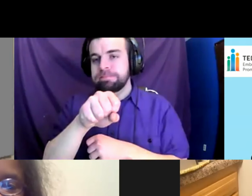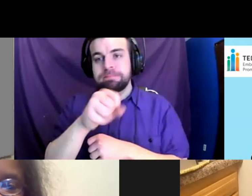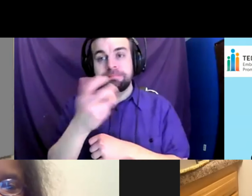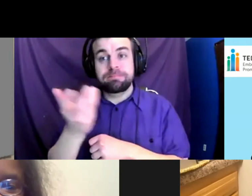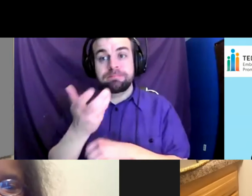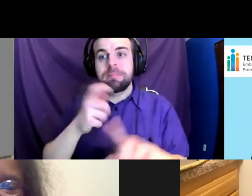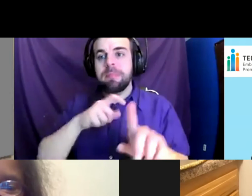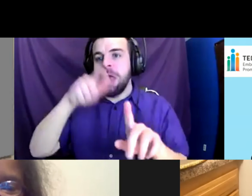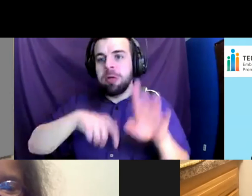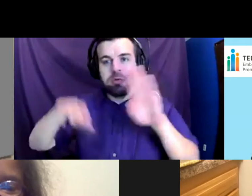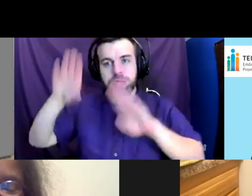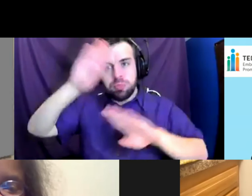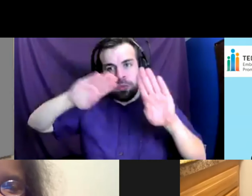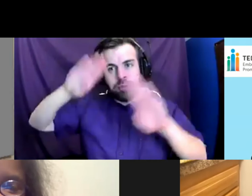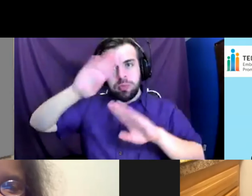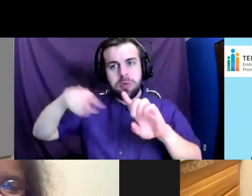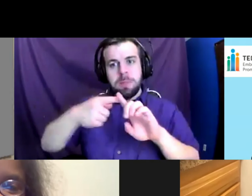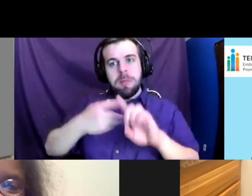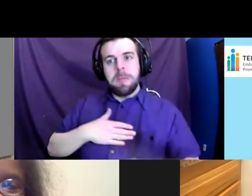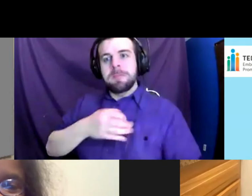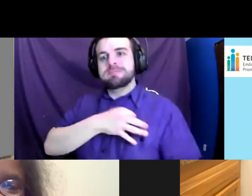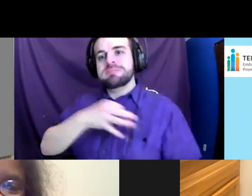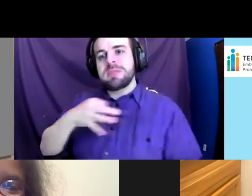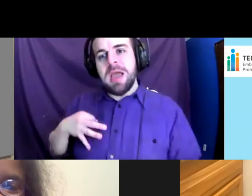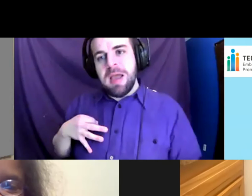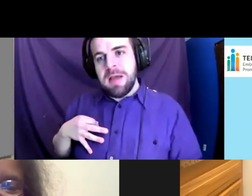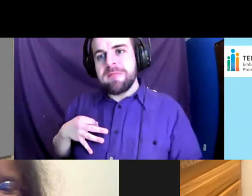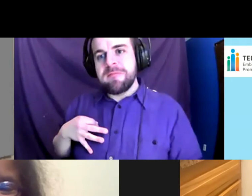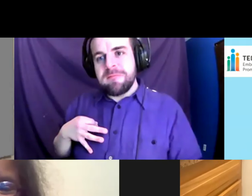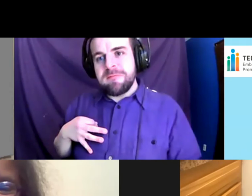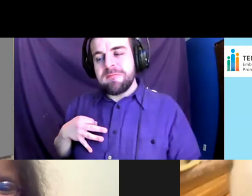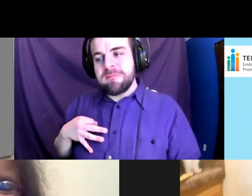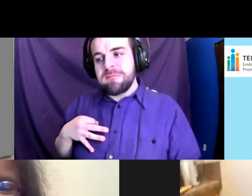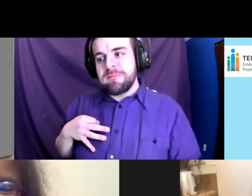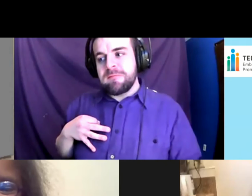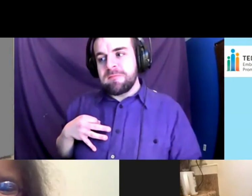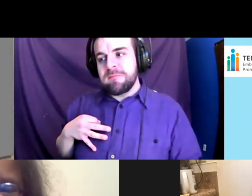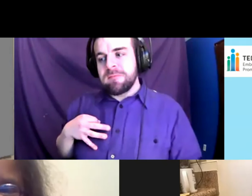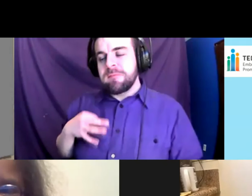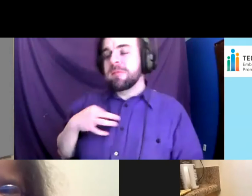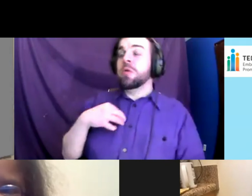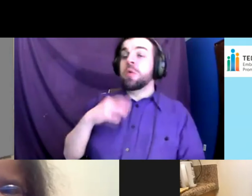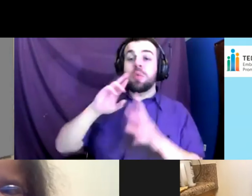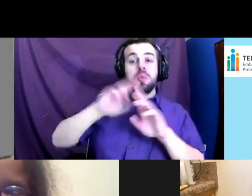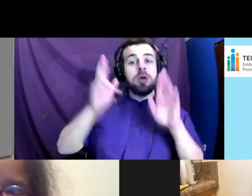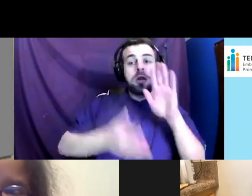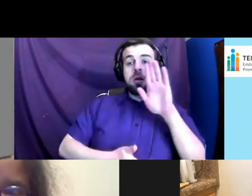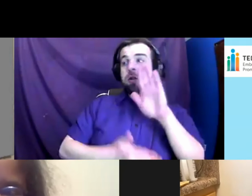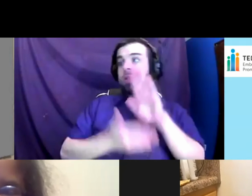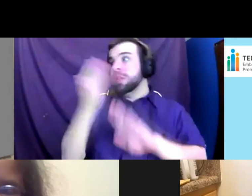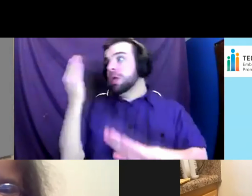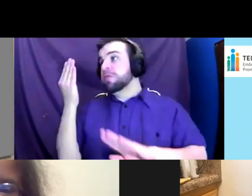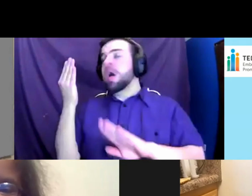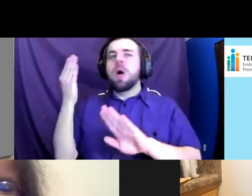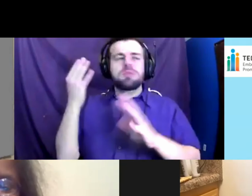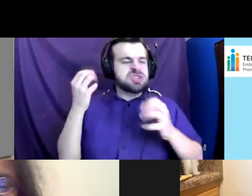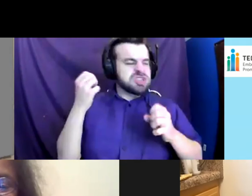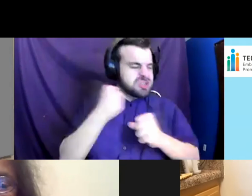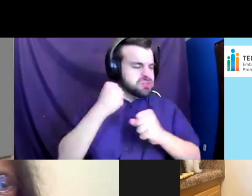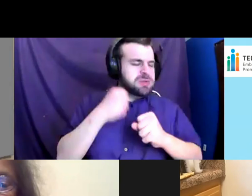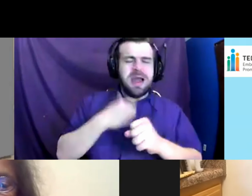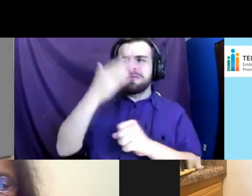my staff, like my staff leaving like, wait, hold on, I didn't remind staff to turn off the thermostat. Now